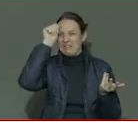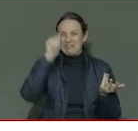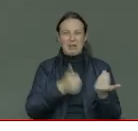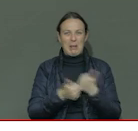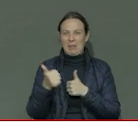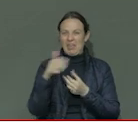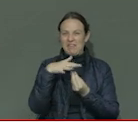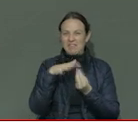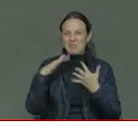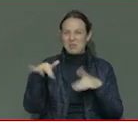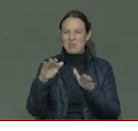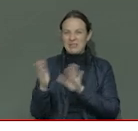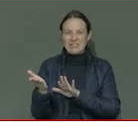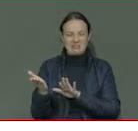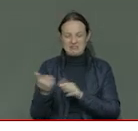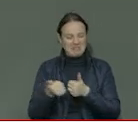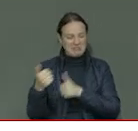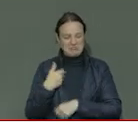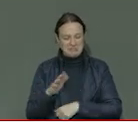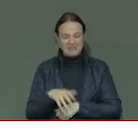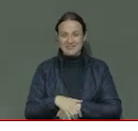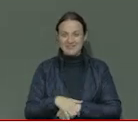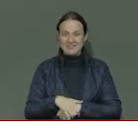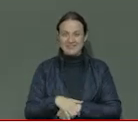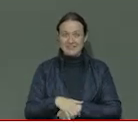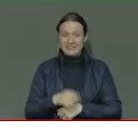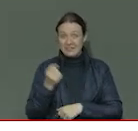to. All right, so are we fine with